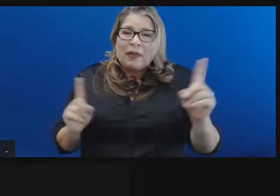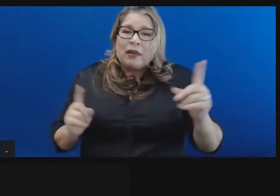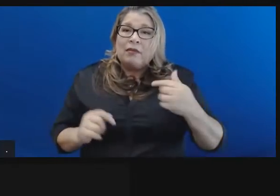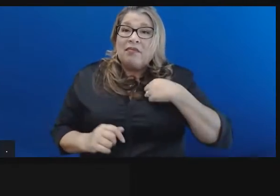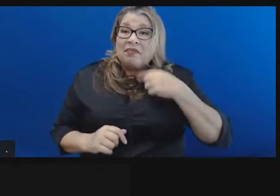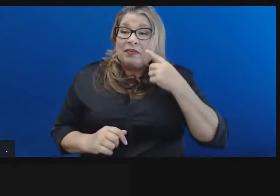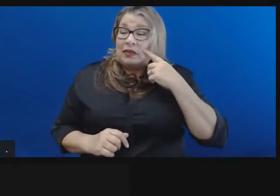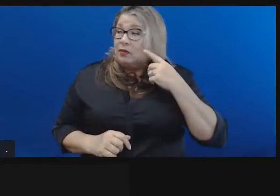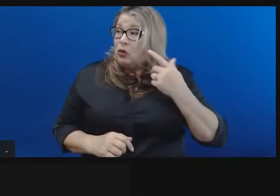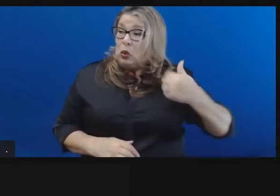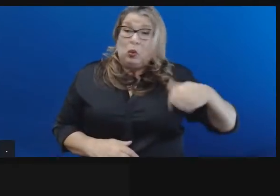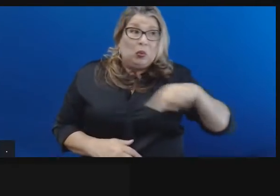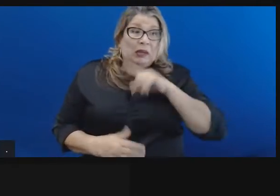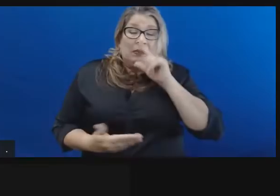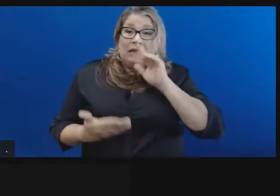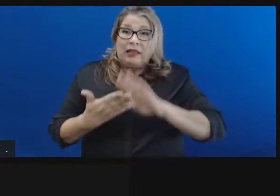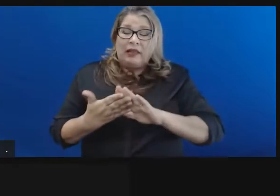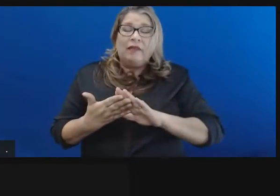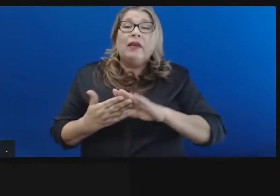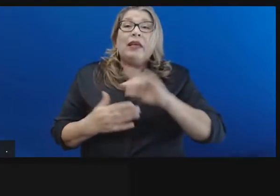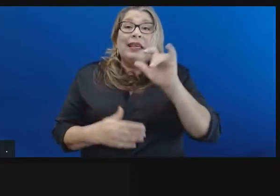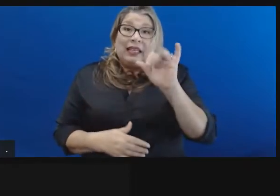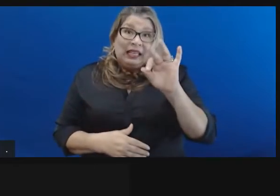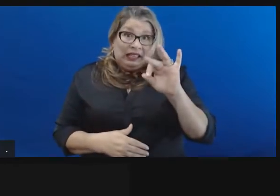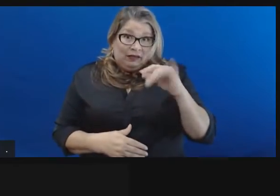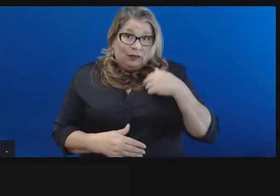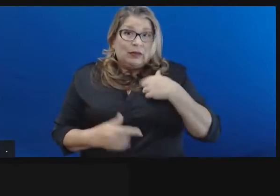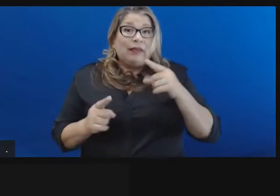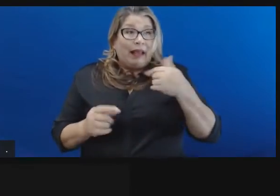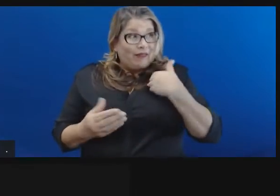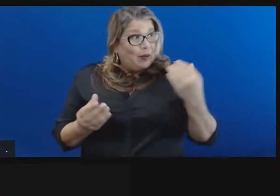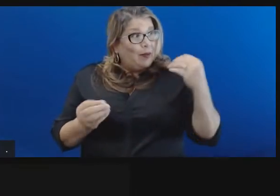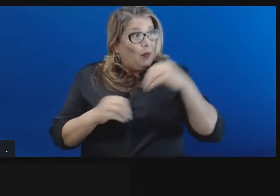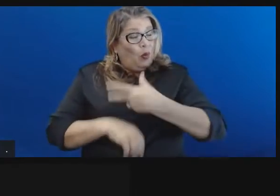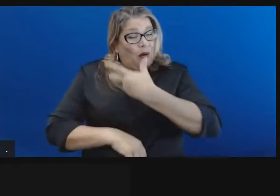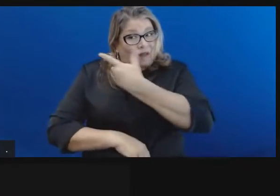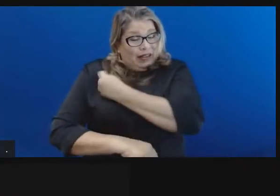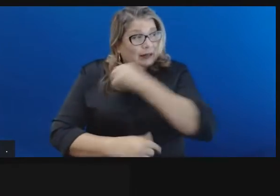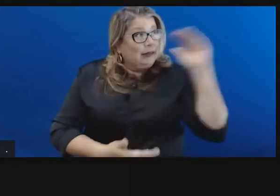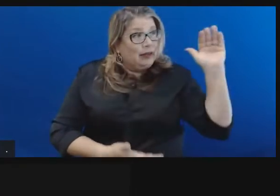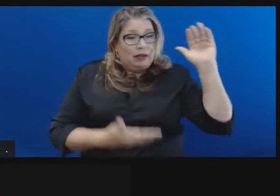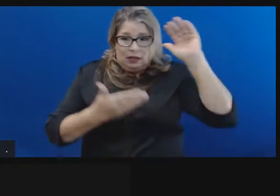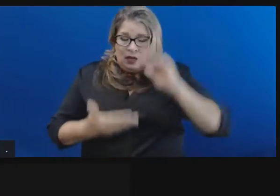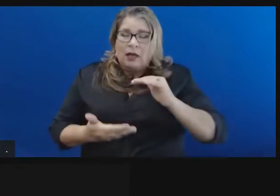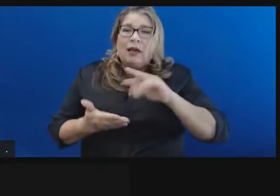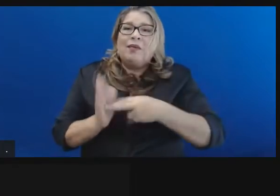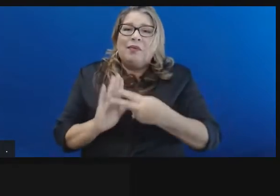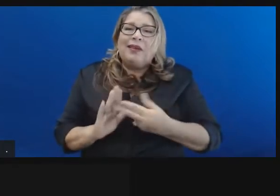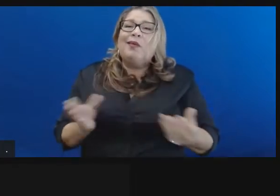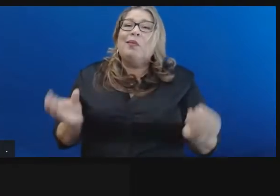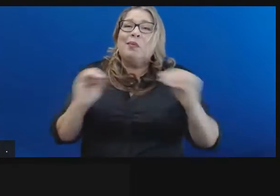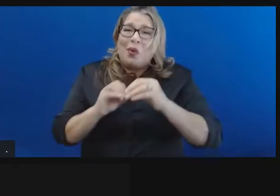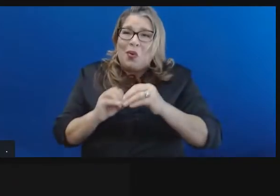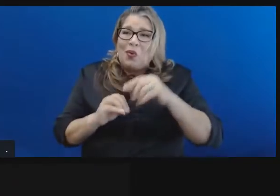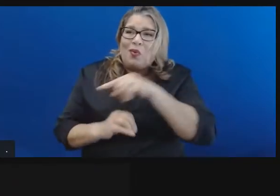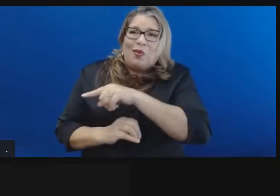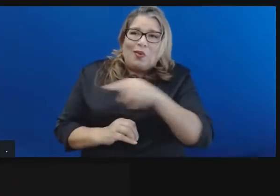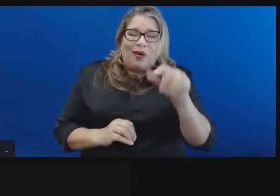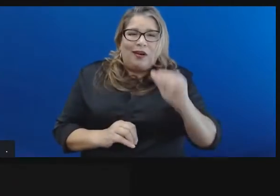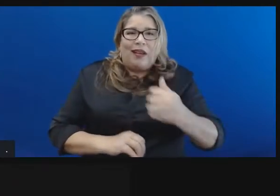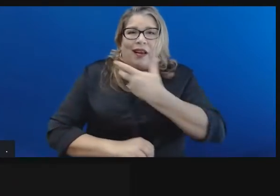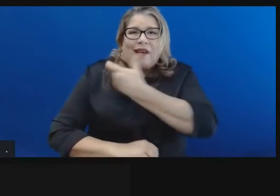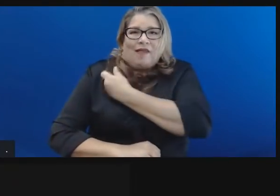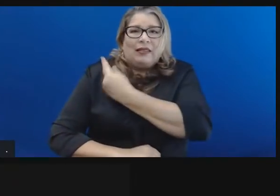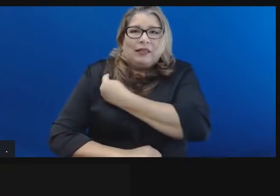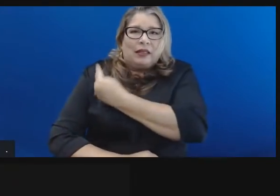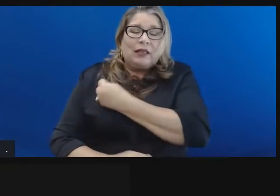we believe, that having more vaccine, inviting more to be vaccinated, will allow California to go faster